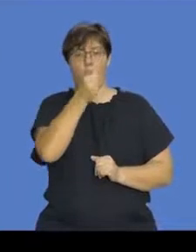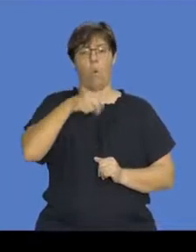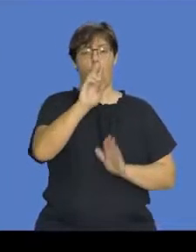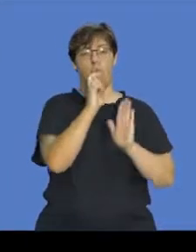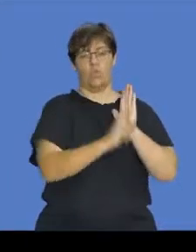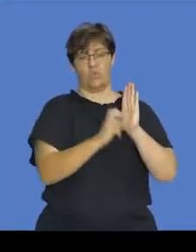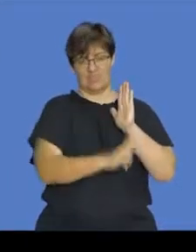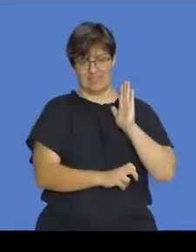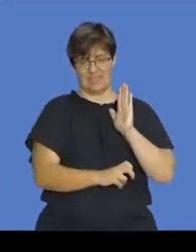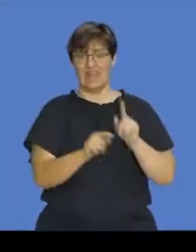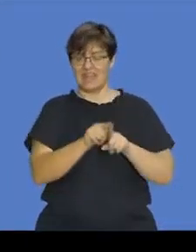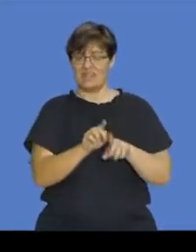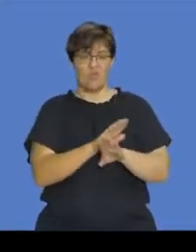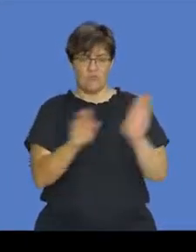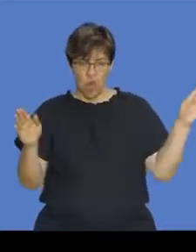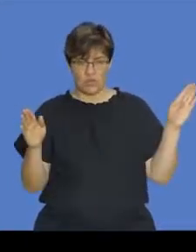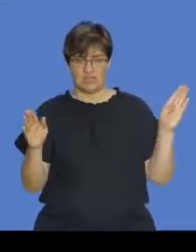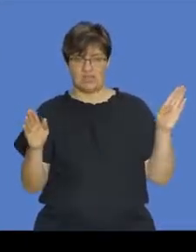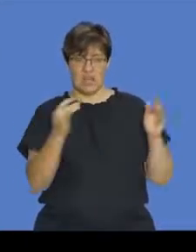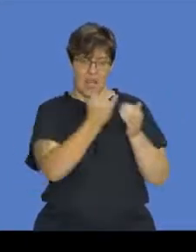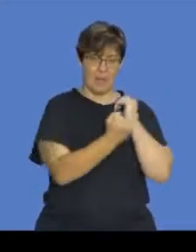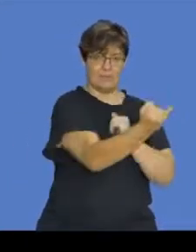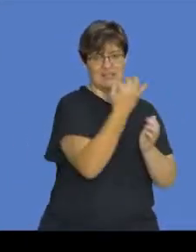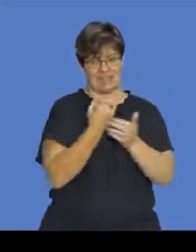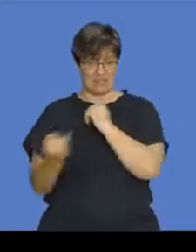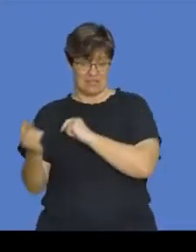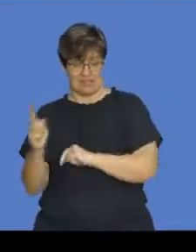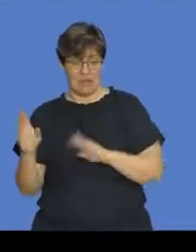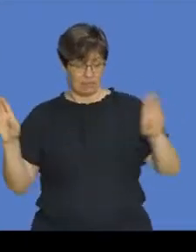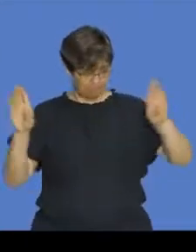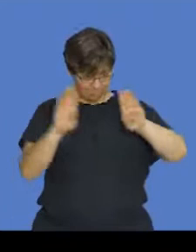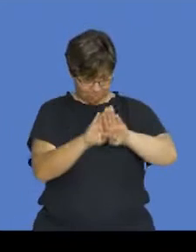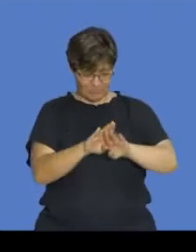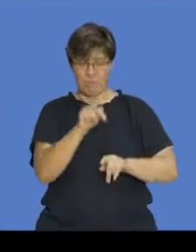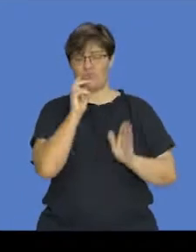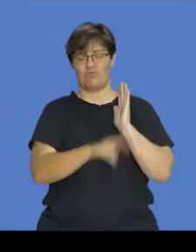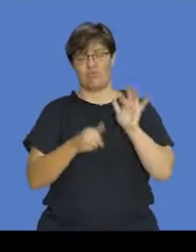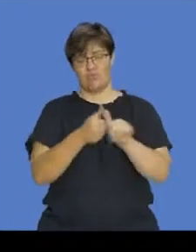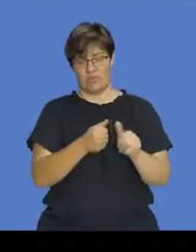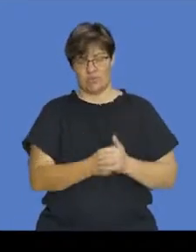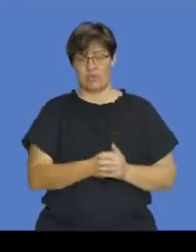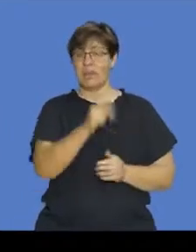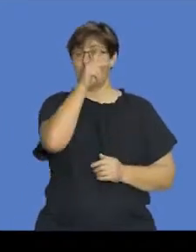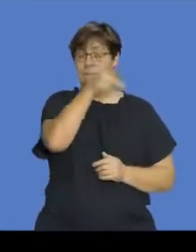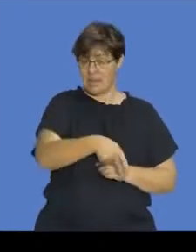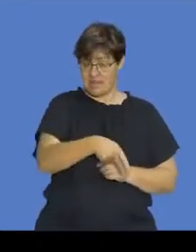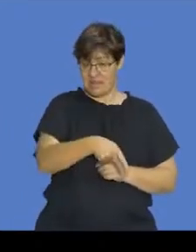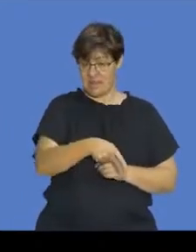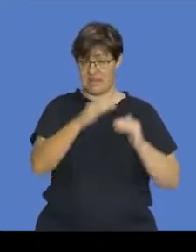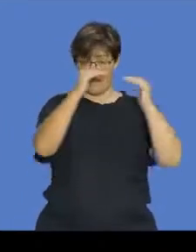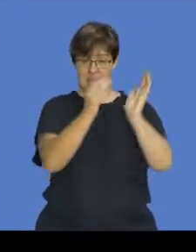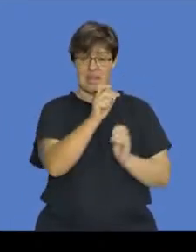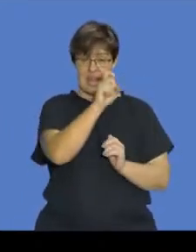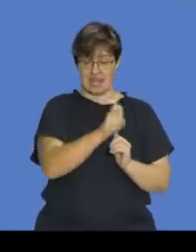for things that are not mutually exclusive. Take a note what we do. We say it's P, the probability of